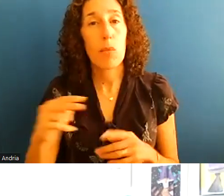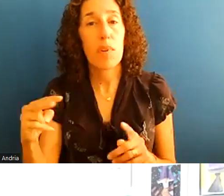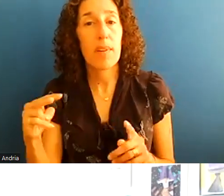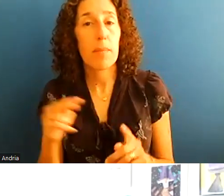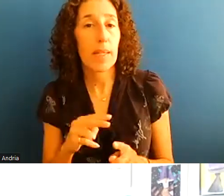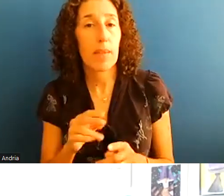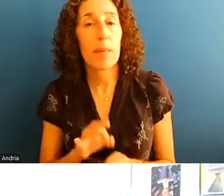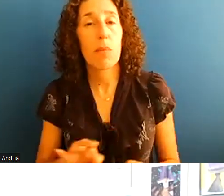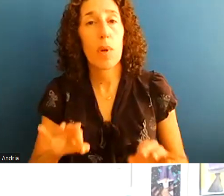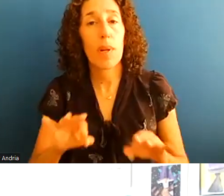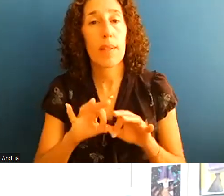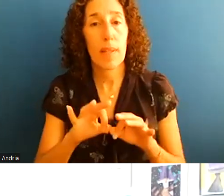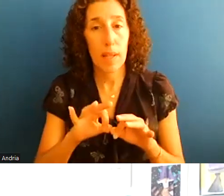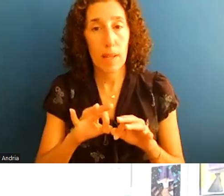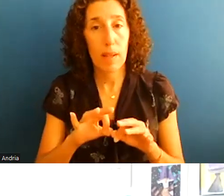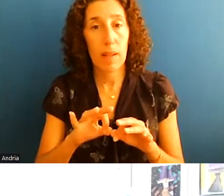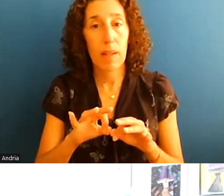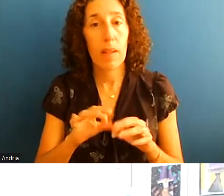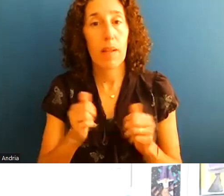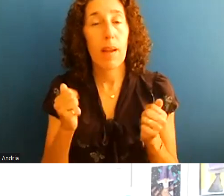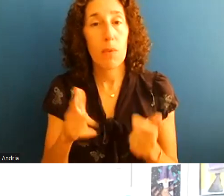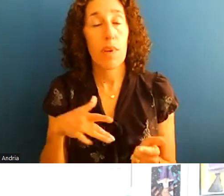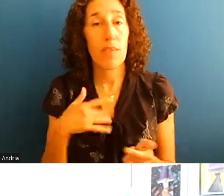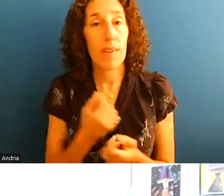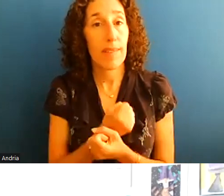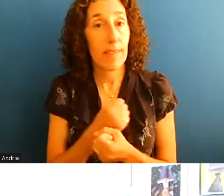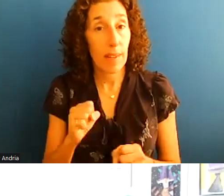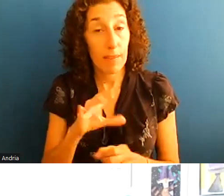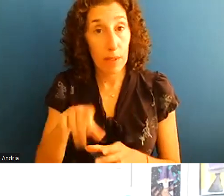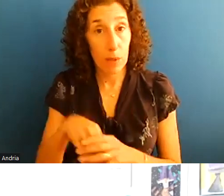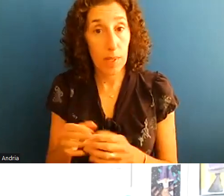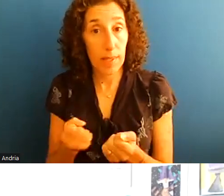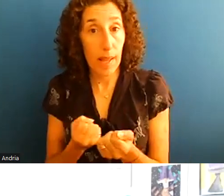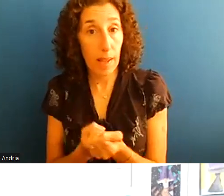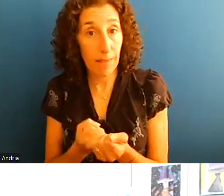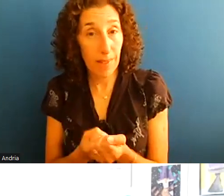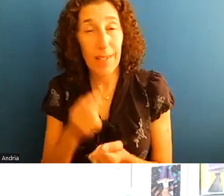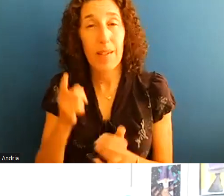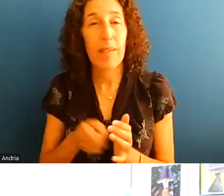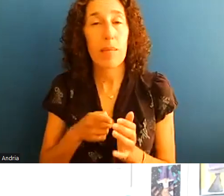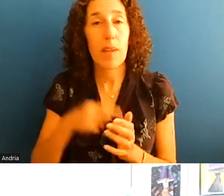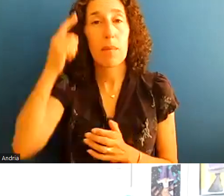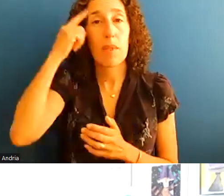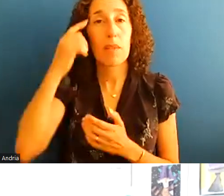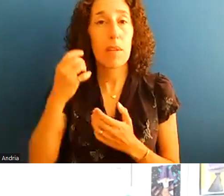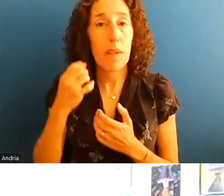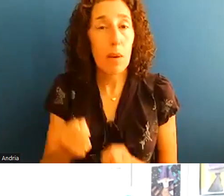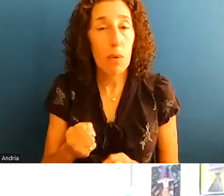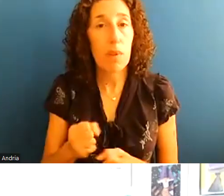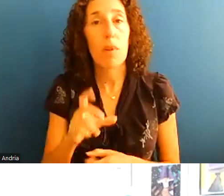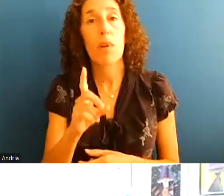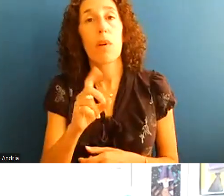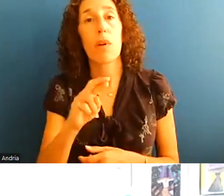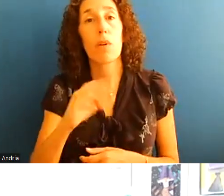There's a lot going on. Sometimes there's mental health issues with these patients. Sometimes there's substance issues with these patients.